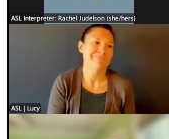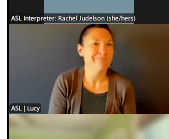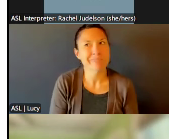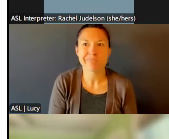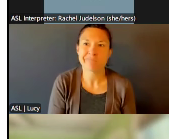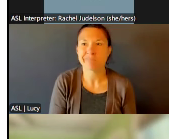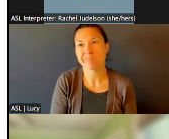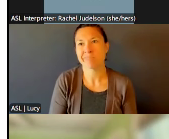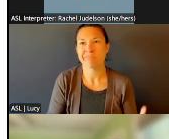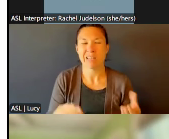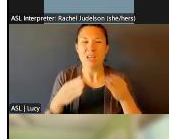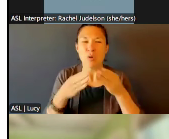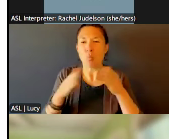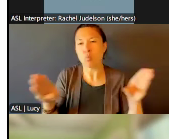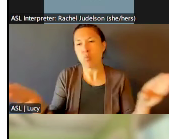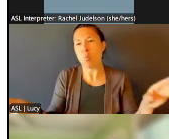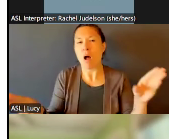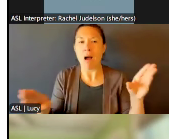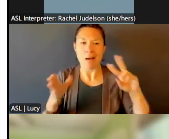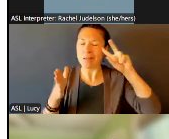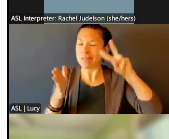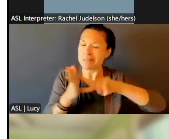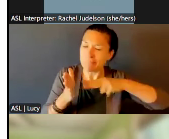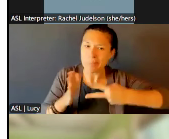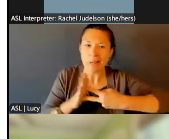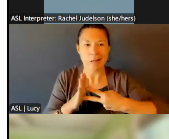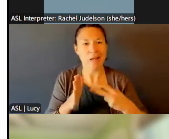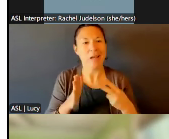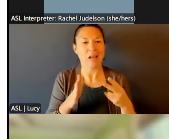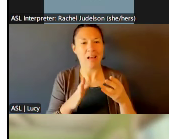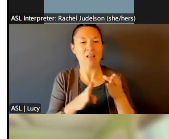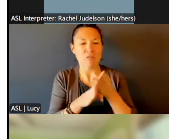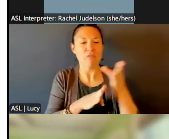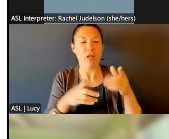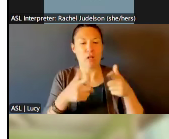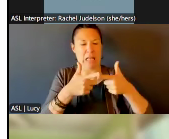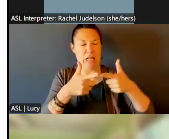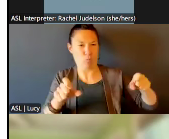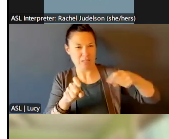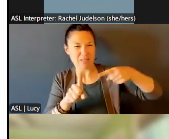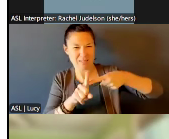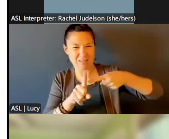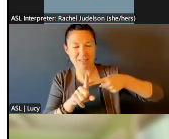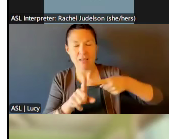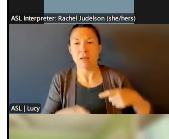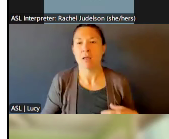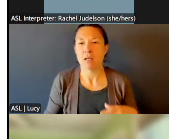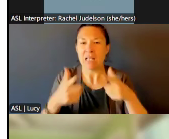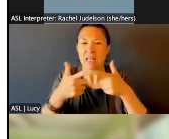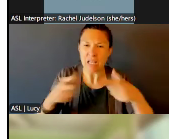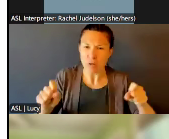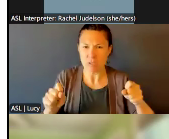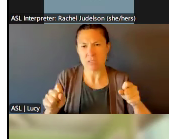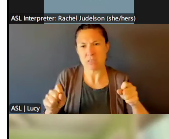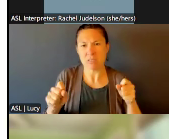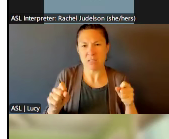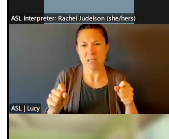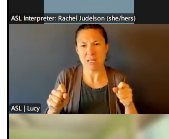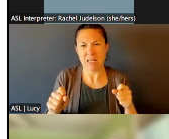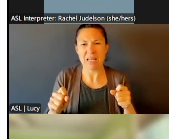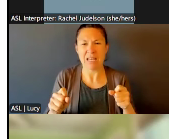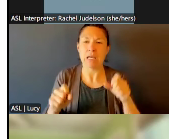view of what linguistics is. I think amongst academic disciplines, linguistics is one of the broadest